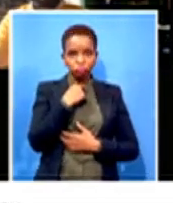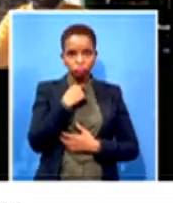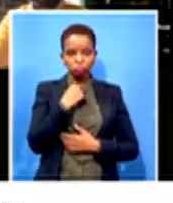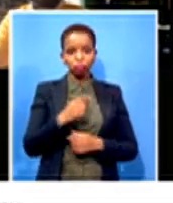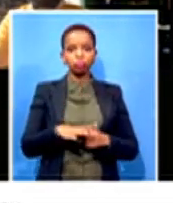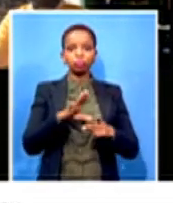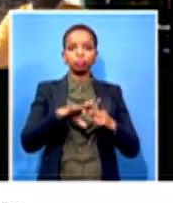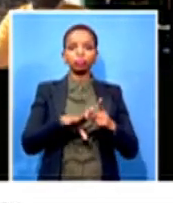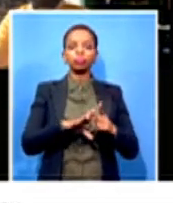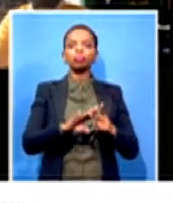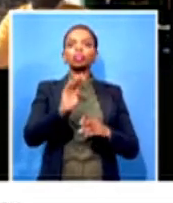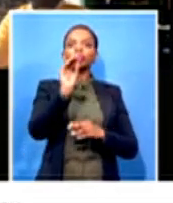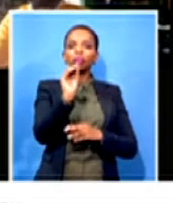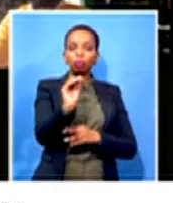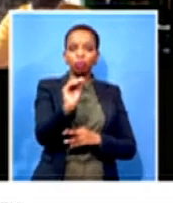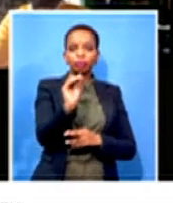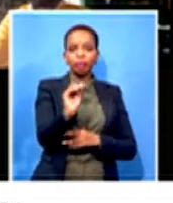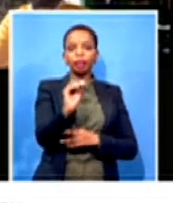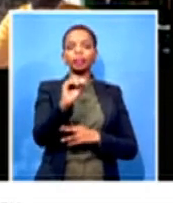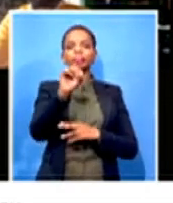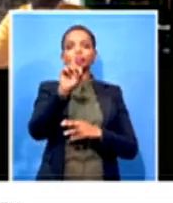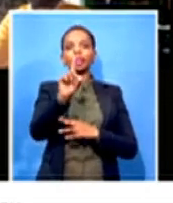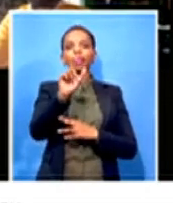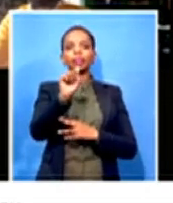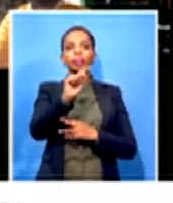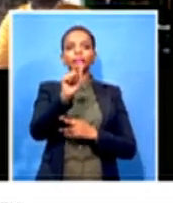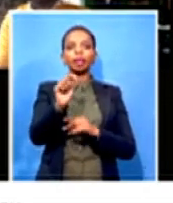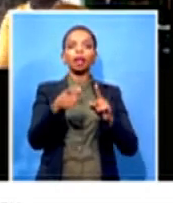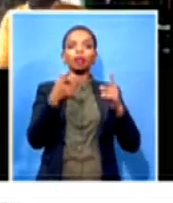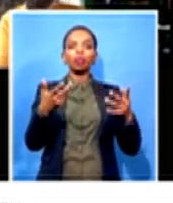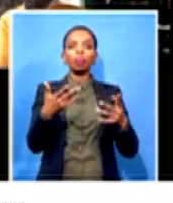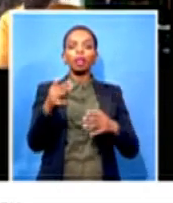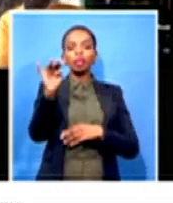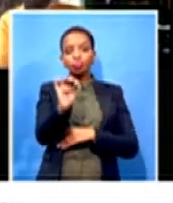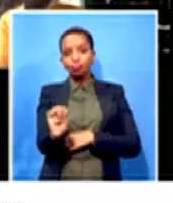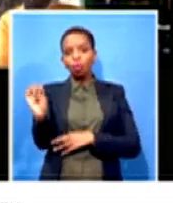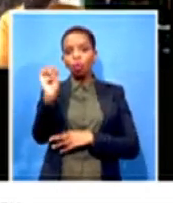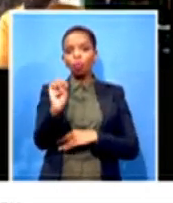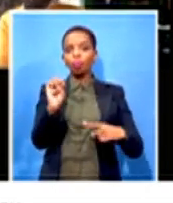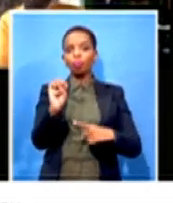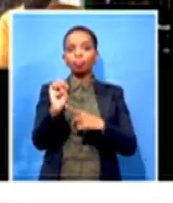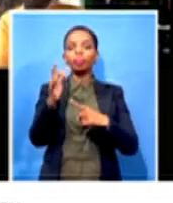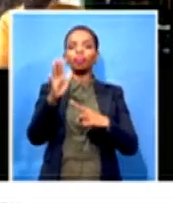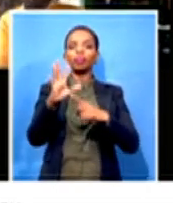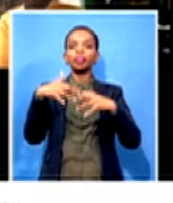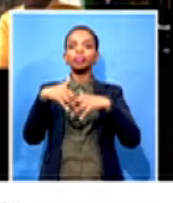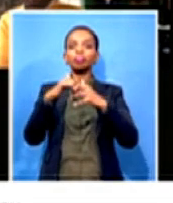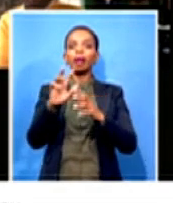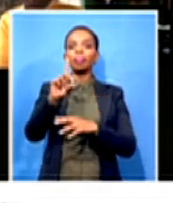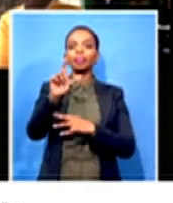in Europe where they pooled the data together and they wanted to categorize risks. And asthmatics,